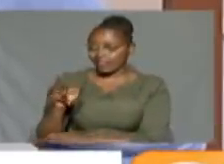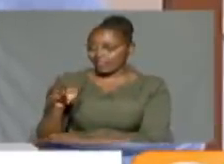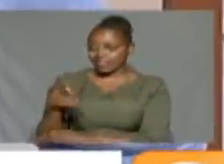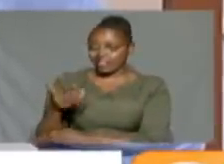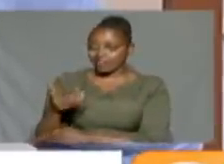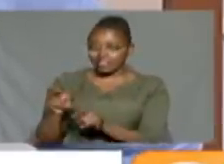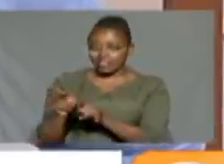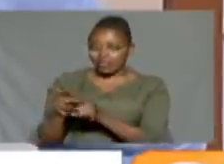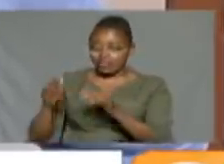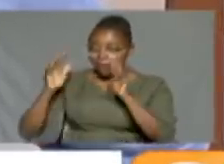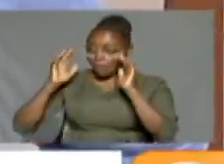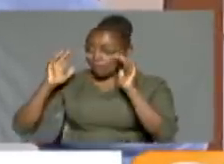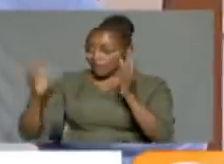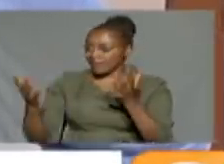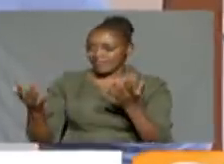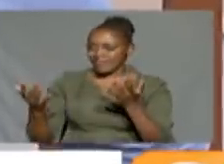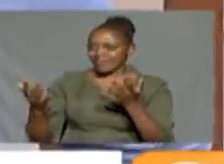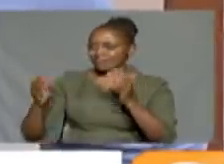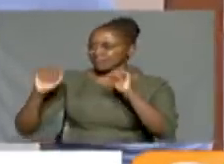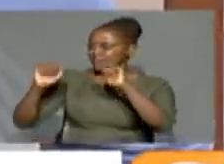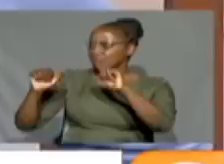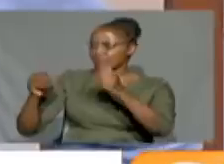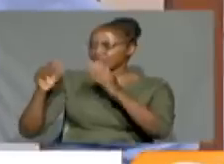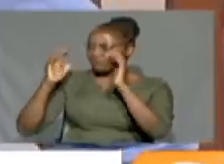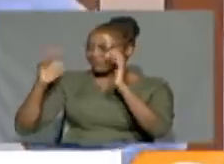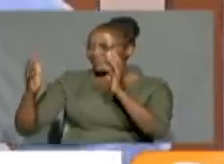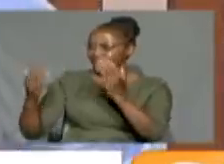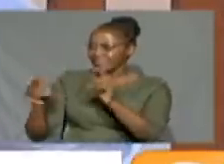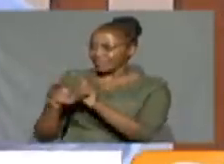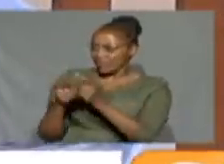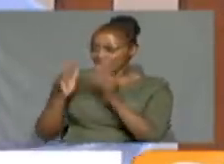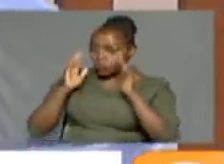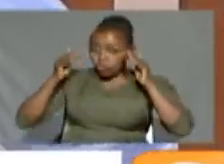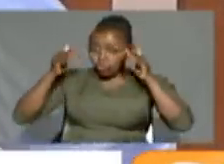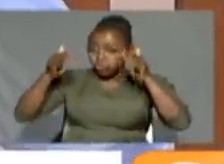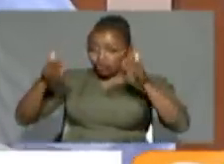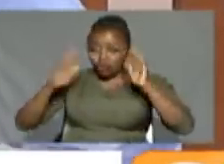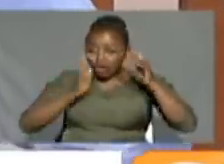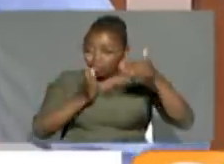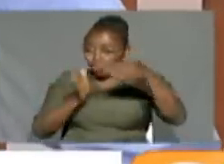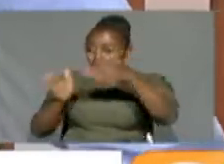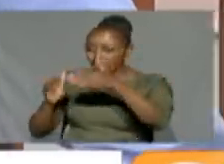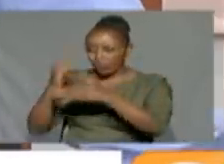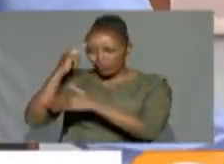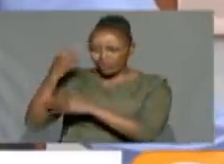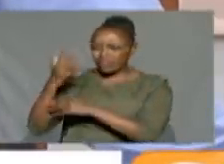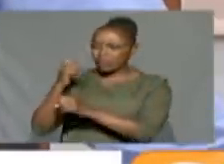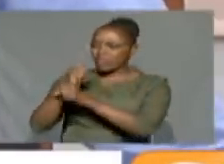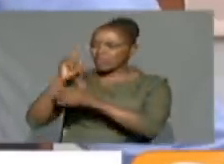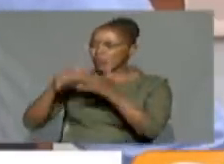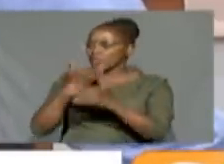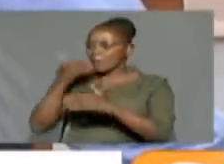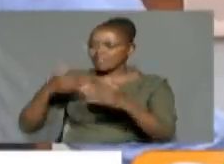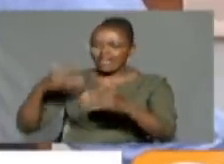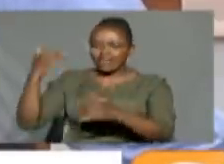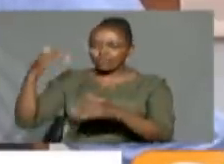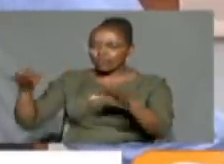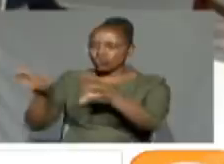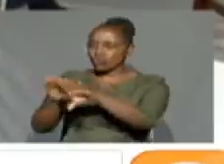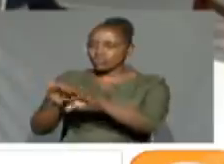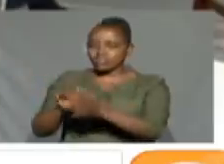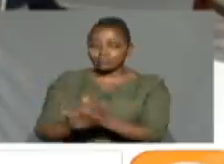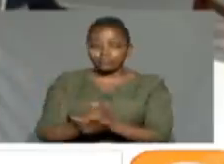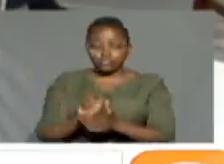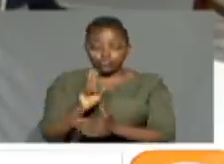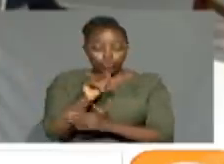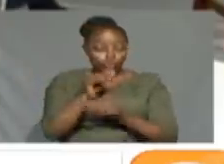to cause a huge panic. I mean, you weren't distracted, you didn't think, oh goodness, what have we done? Let's shut this thing down. We focused